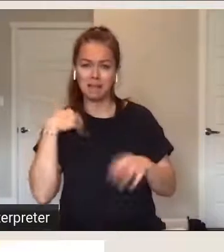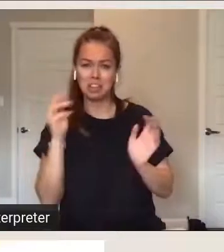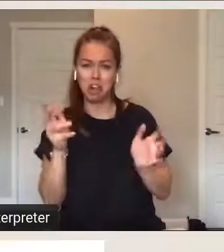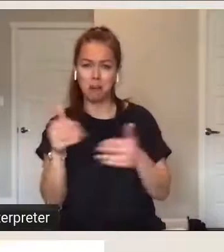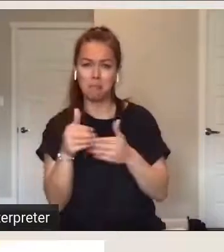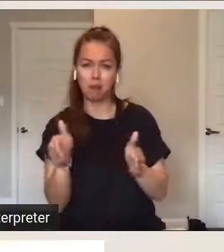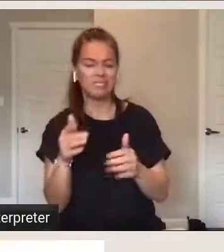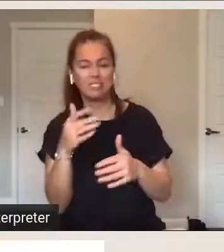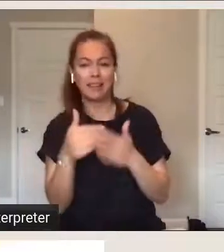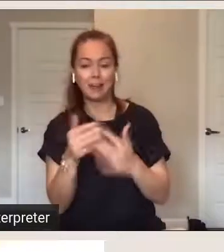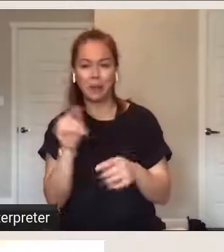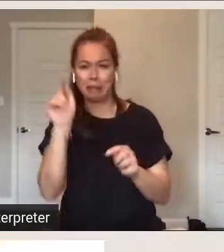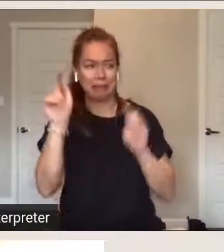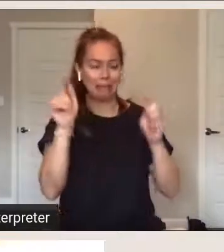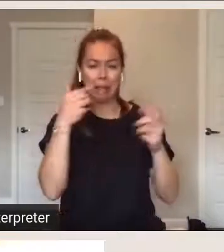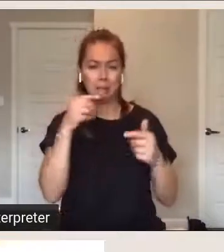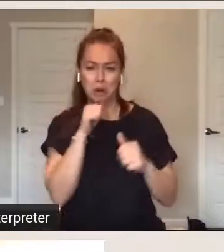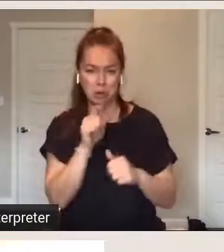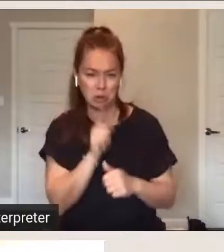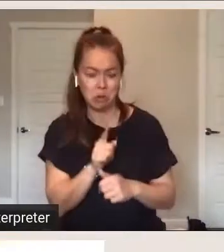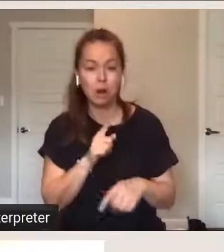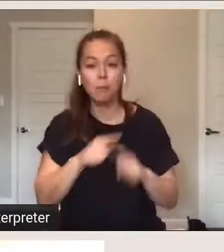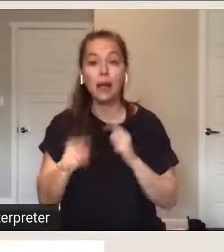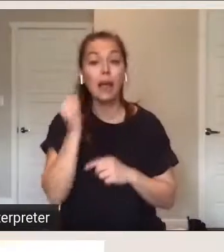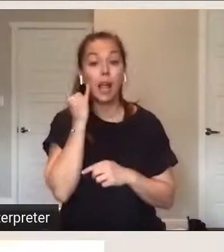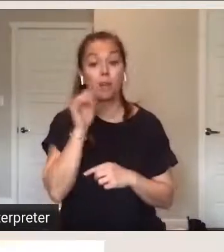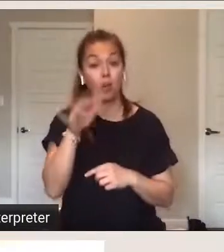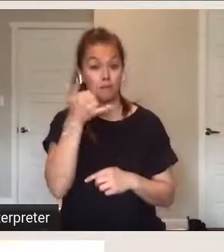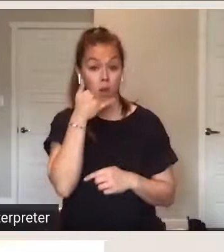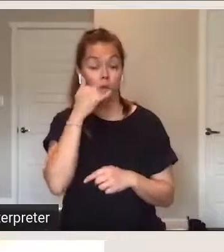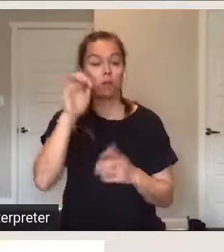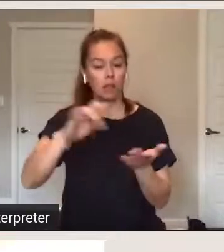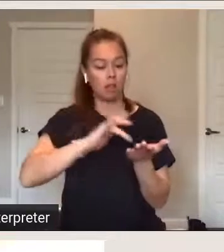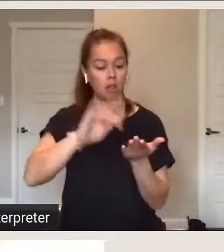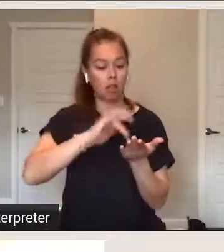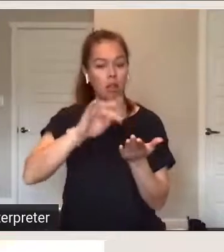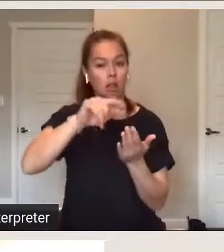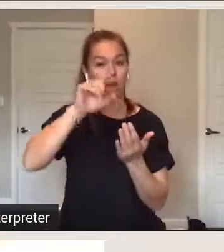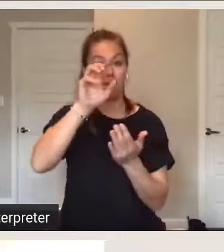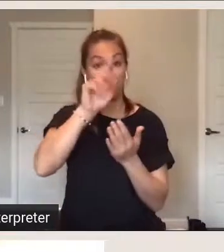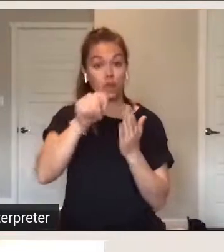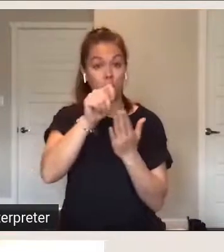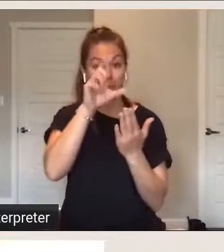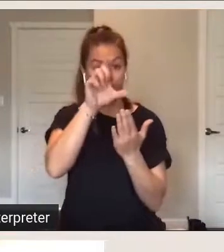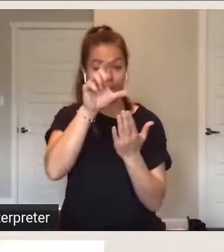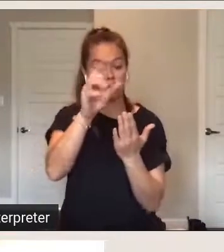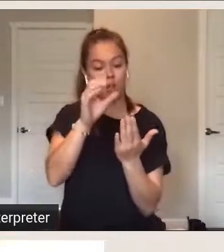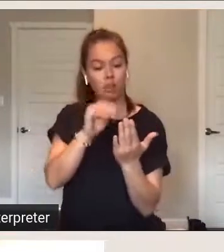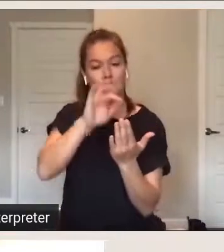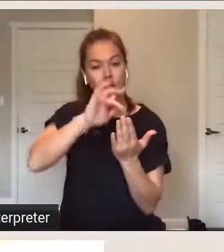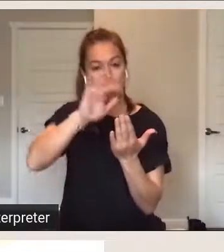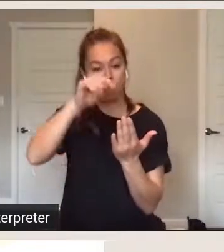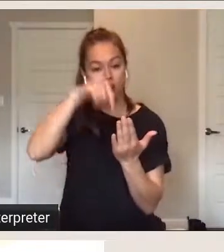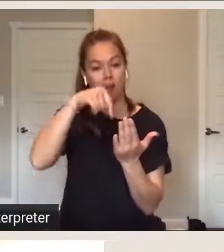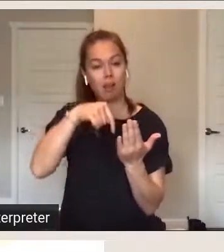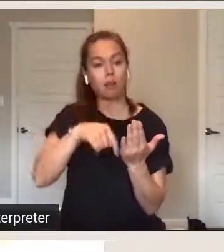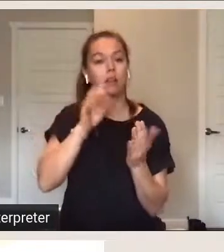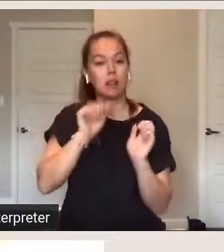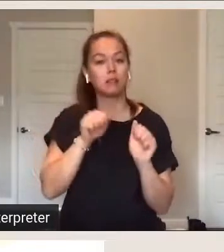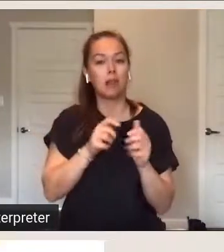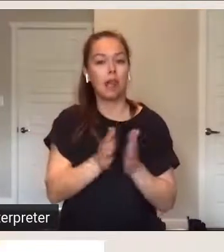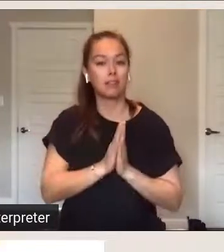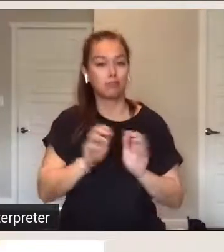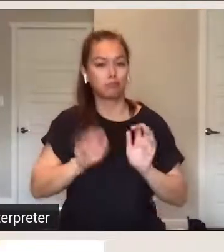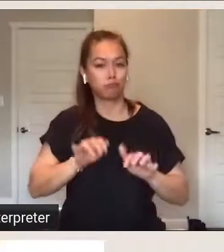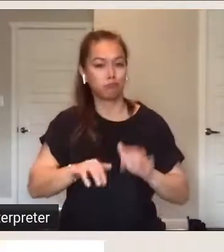your phone, you can scroll to find it below this video. Finally, Real Asian strives to create a safe